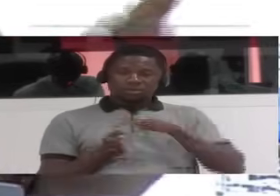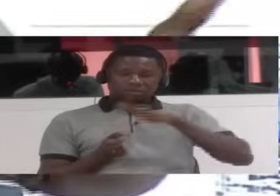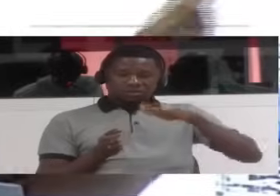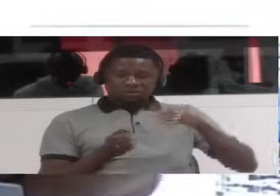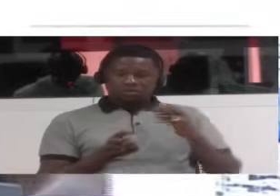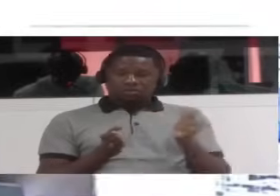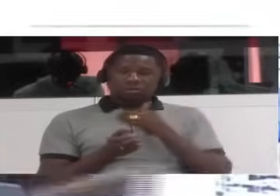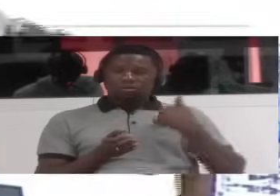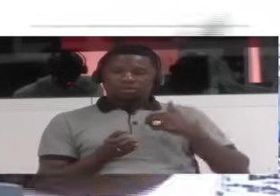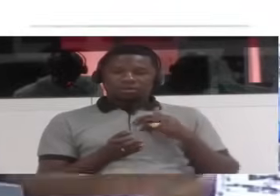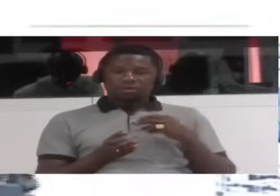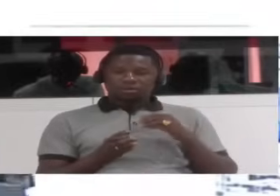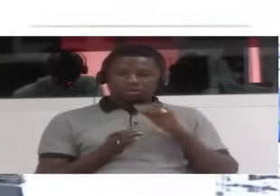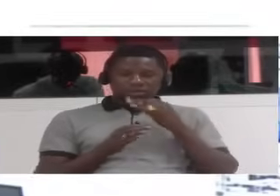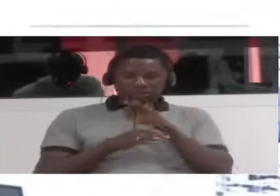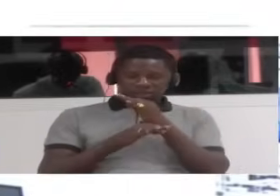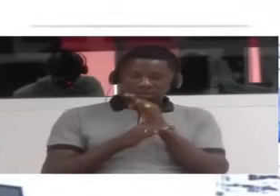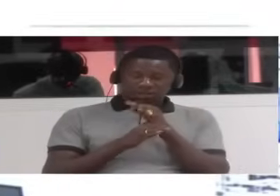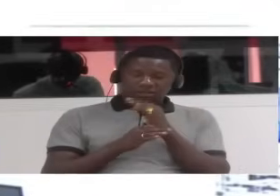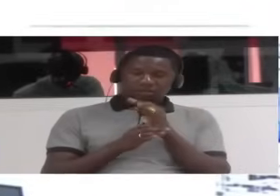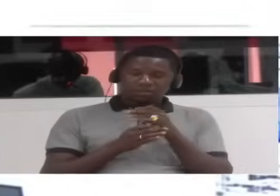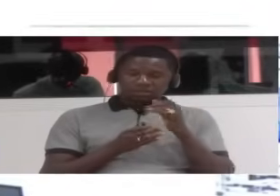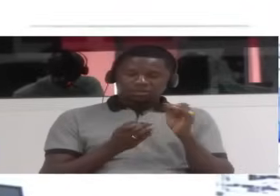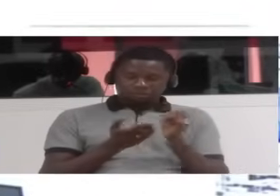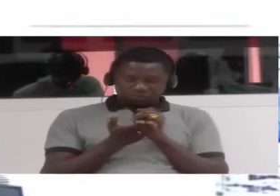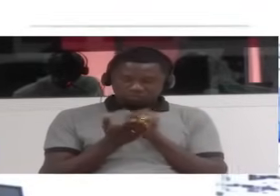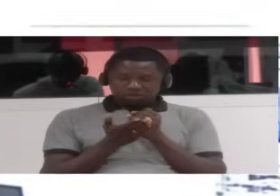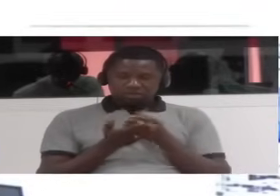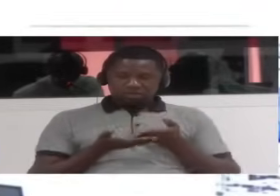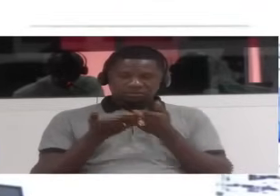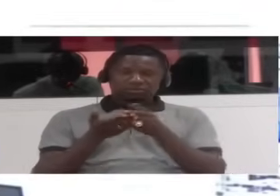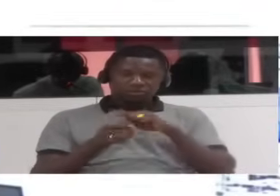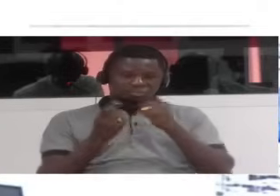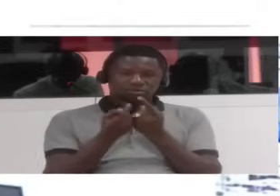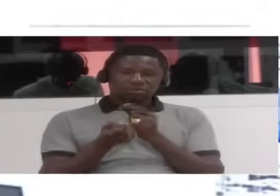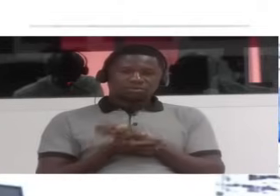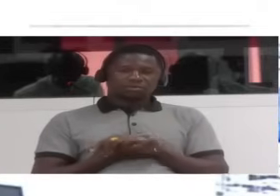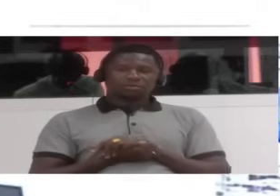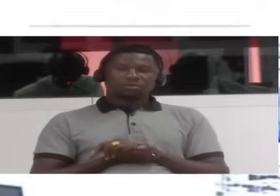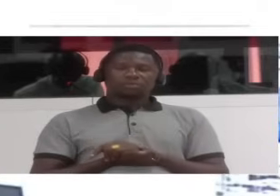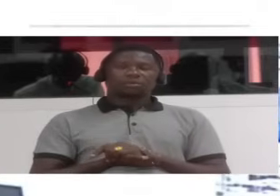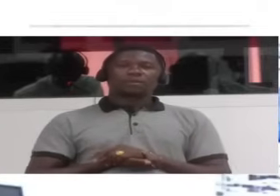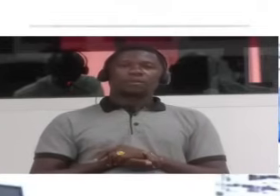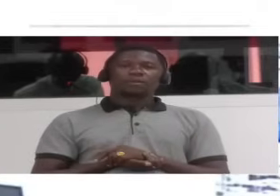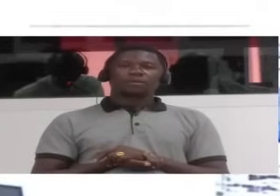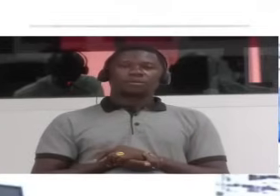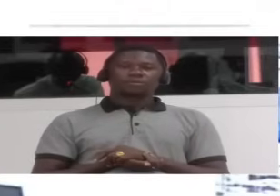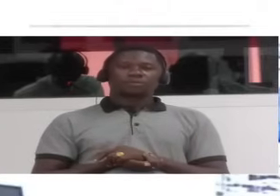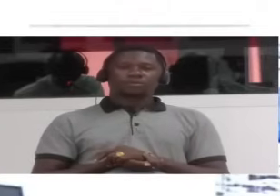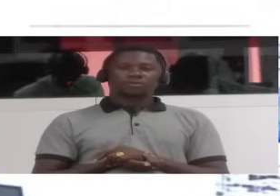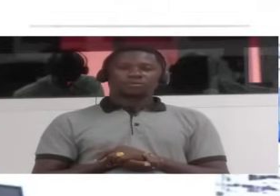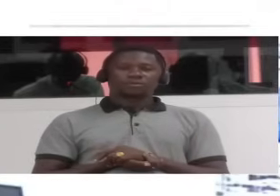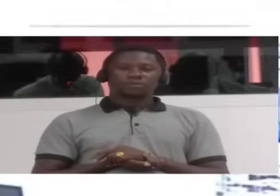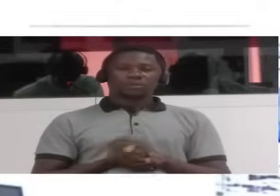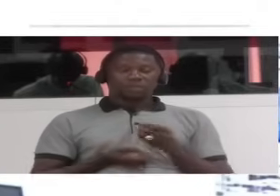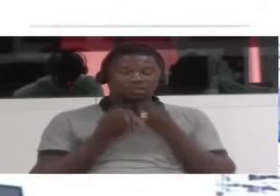and learn the Quran, so you give him something. I don't know his name. He alleged General Baji that General Baji